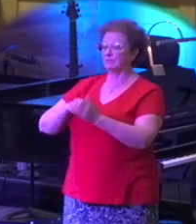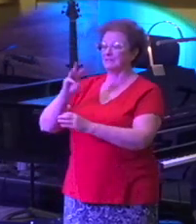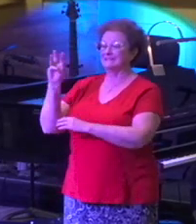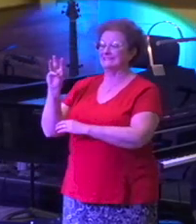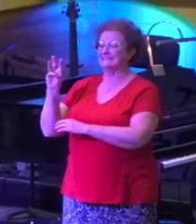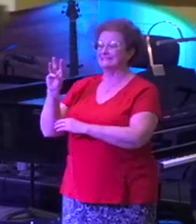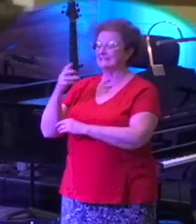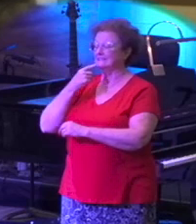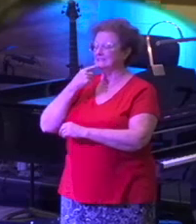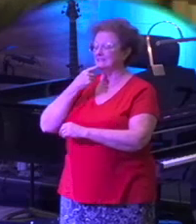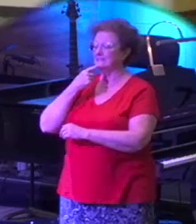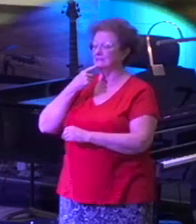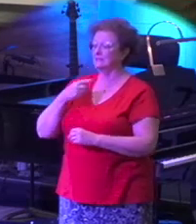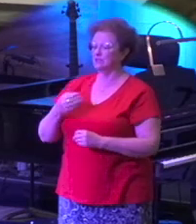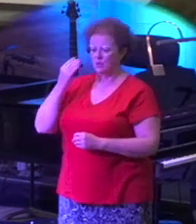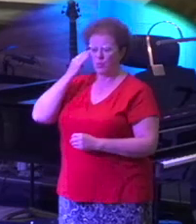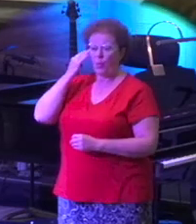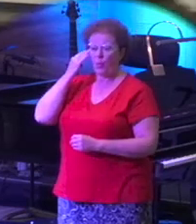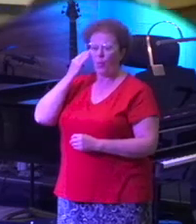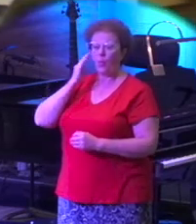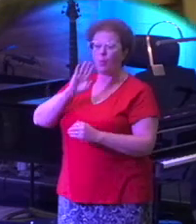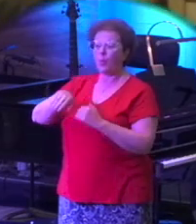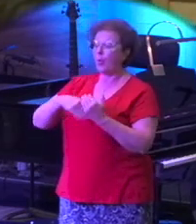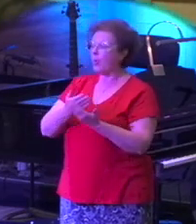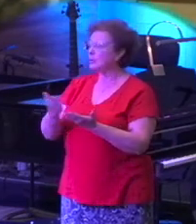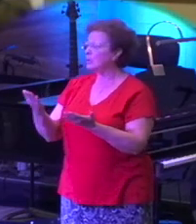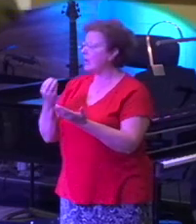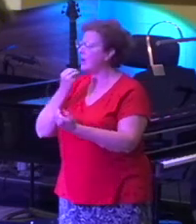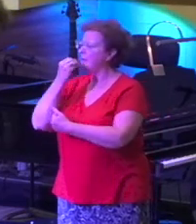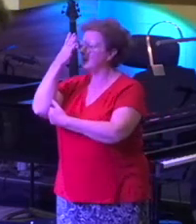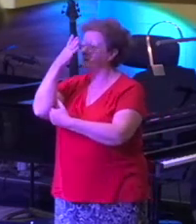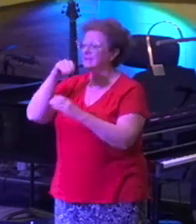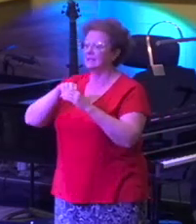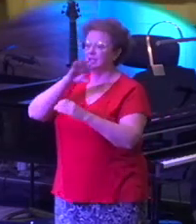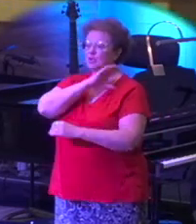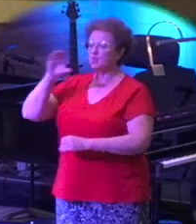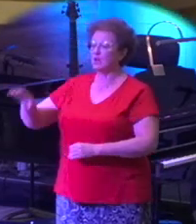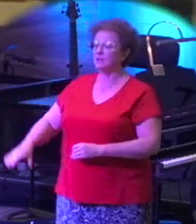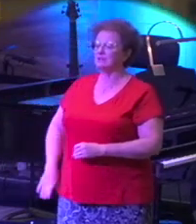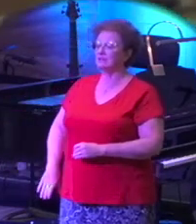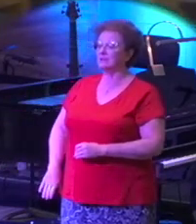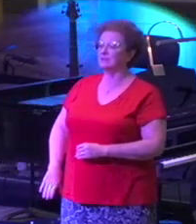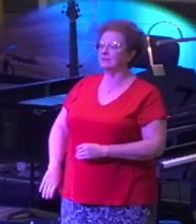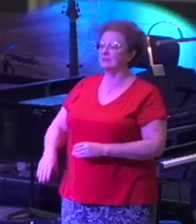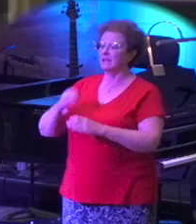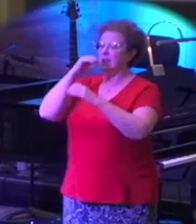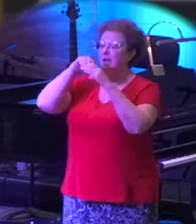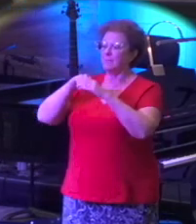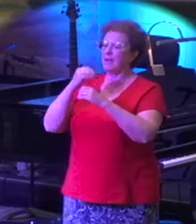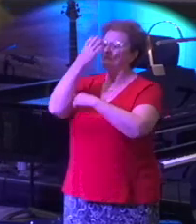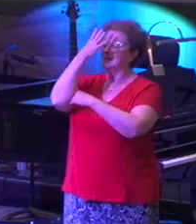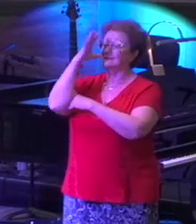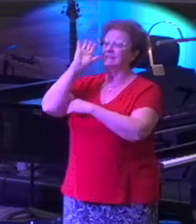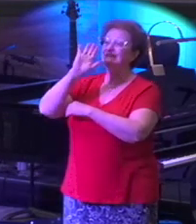through 5. But don't you know that all of you who have been baptized into Christ Jesus were baptized into his